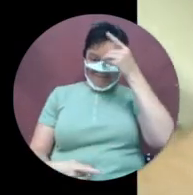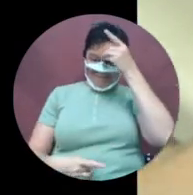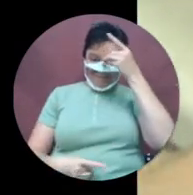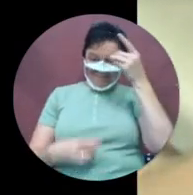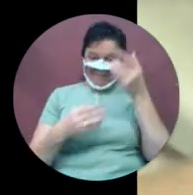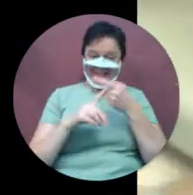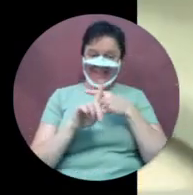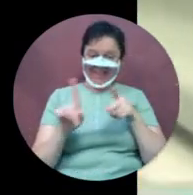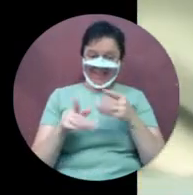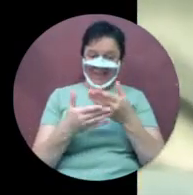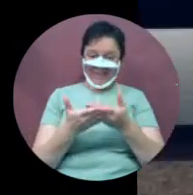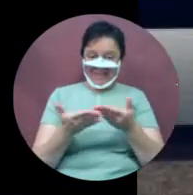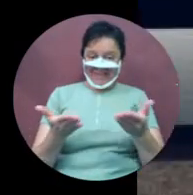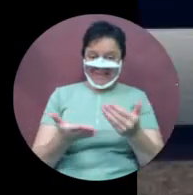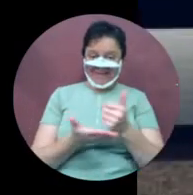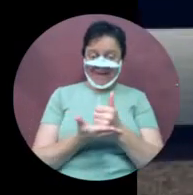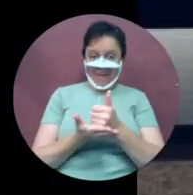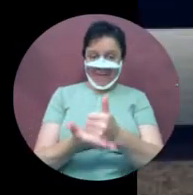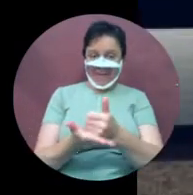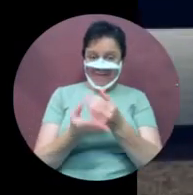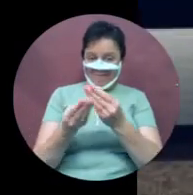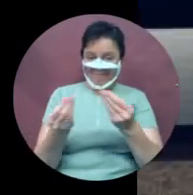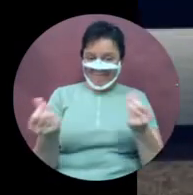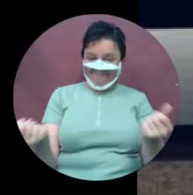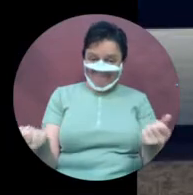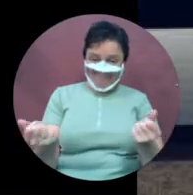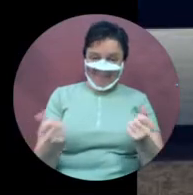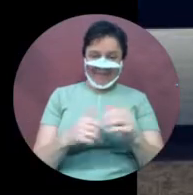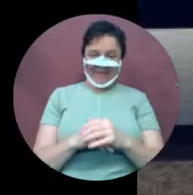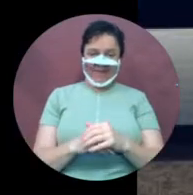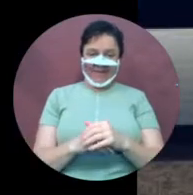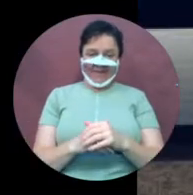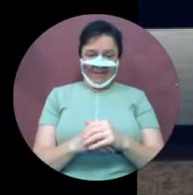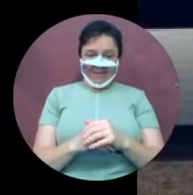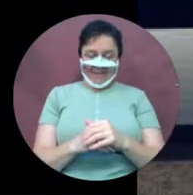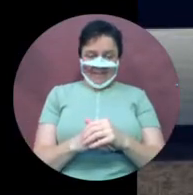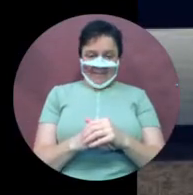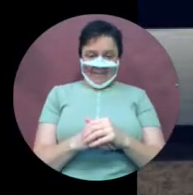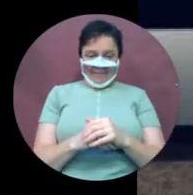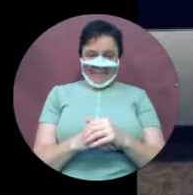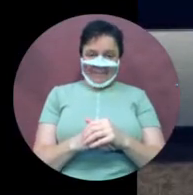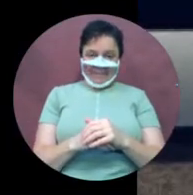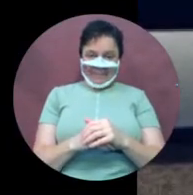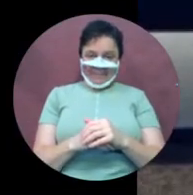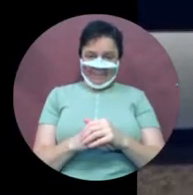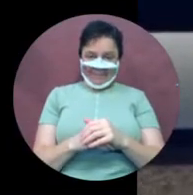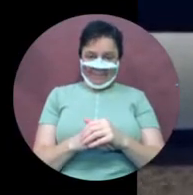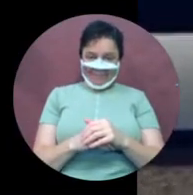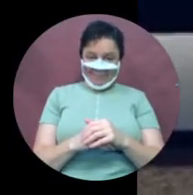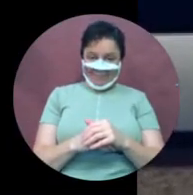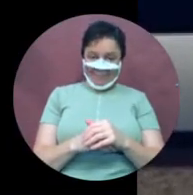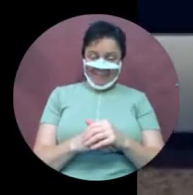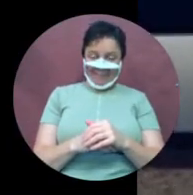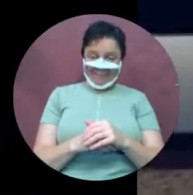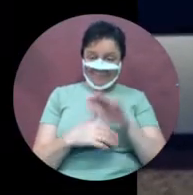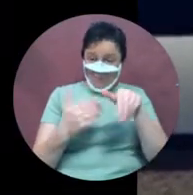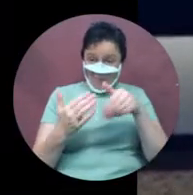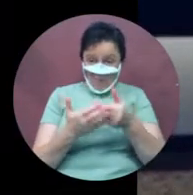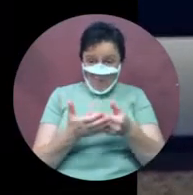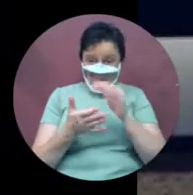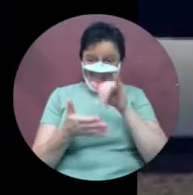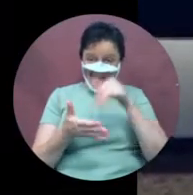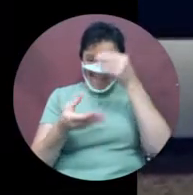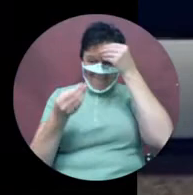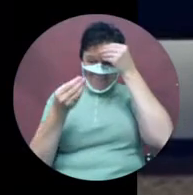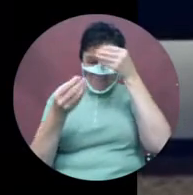body system, and then treatment modalities that help take care of that problem. With all this information, you're going to